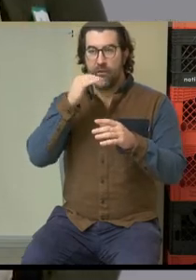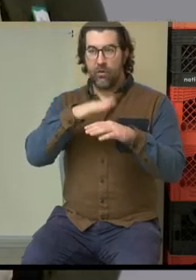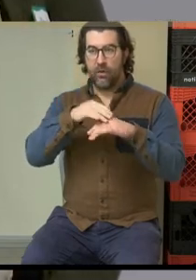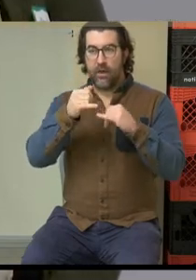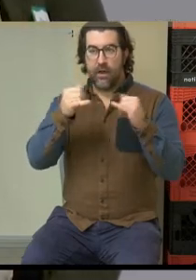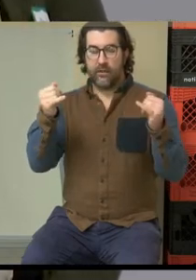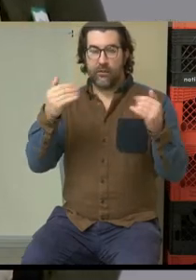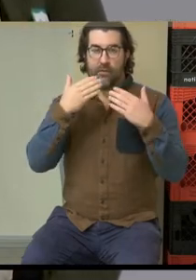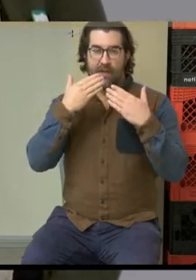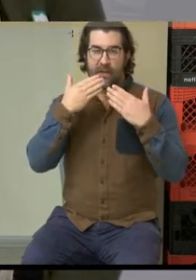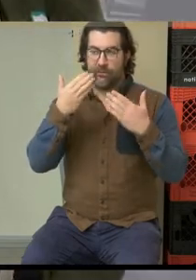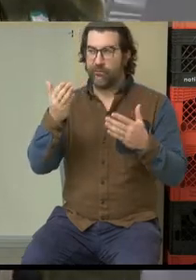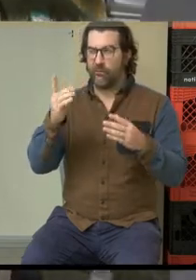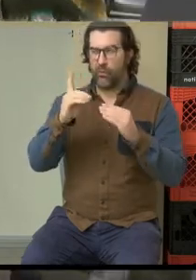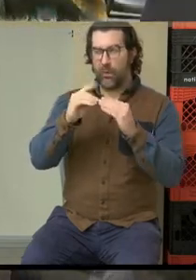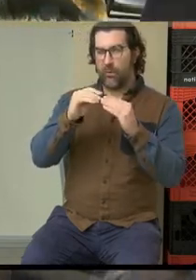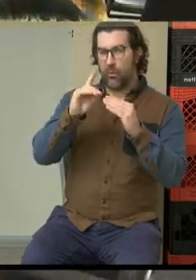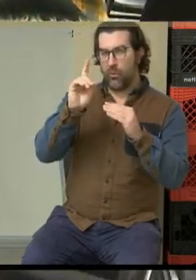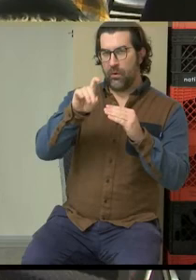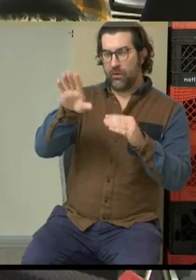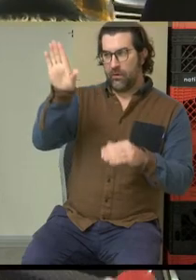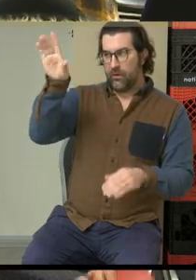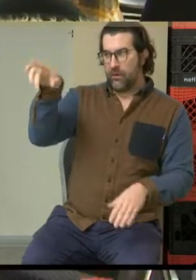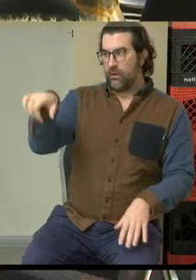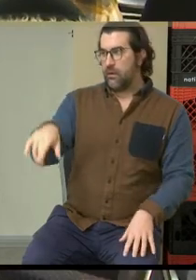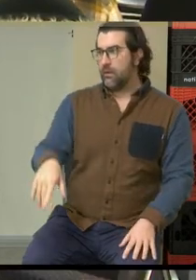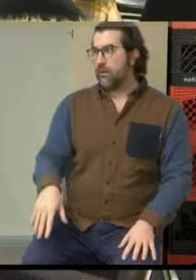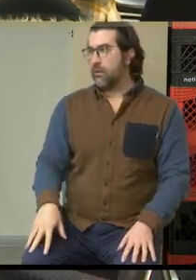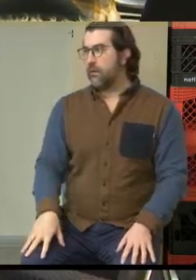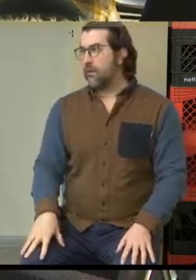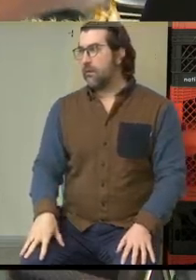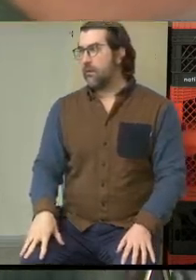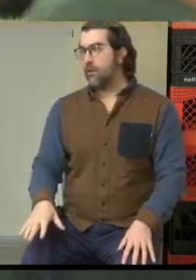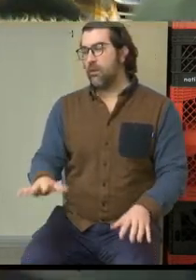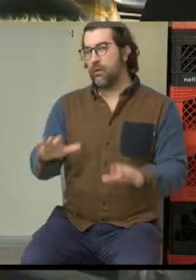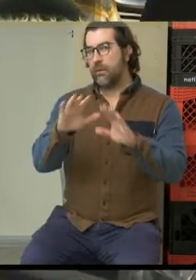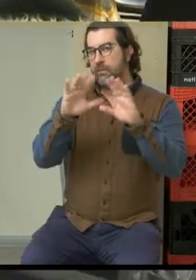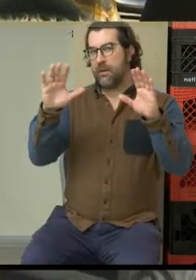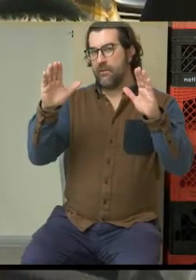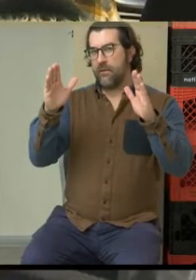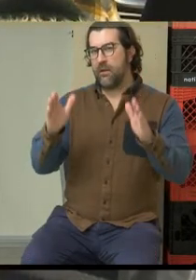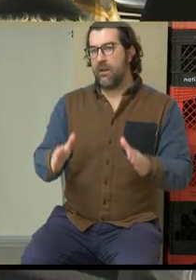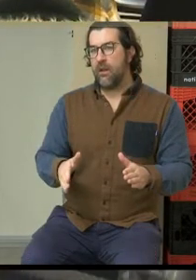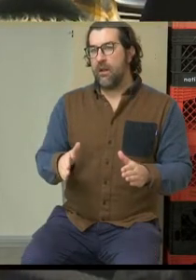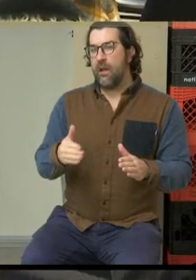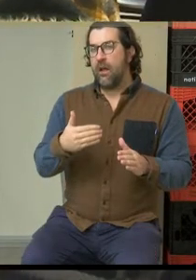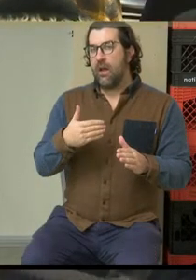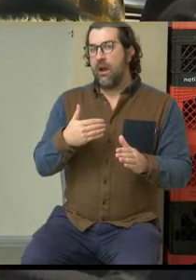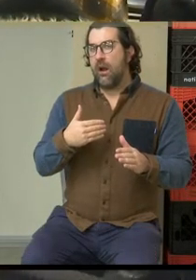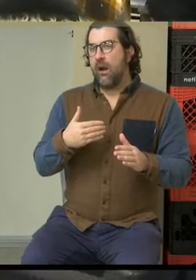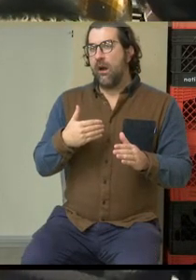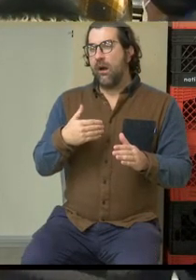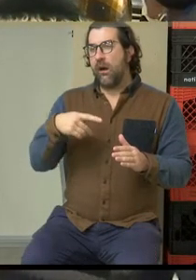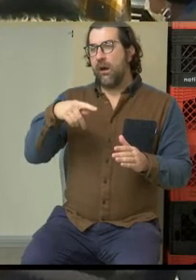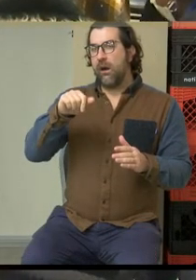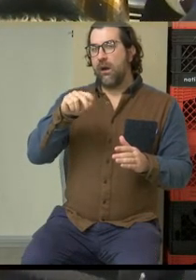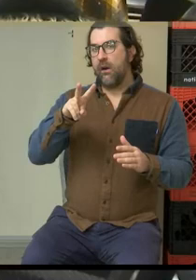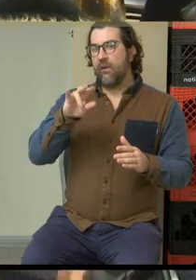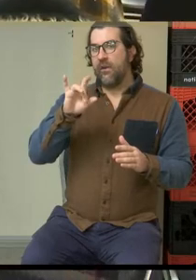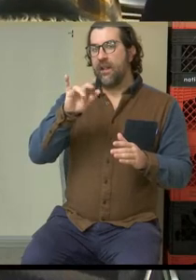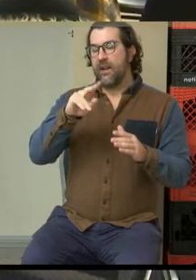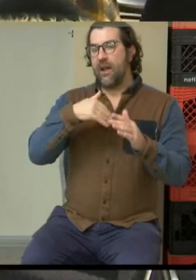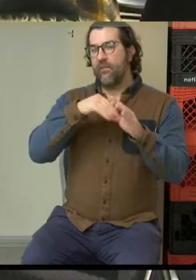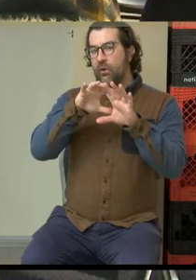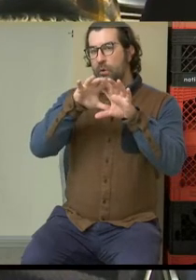Thank you all. One other question. Is it intended that the pavilion will be covered? And is it also intended